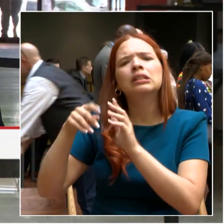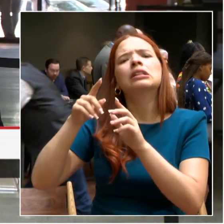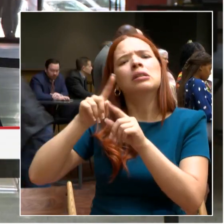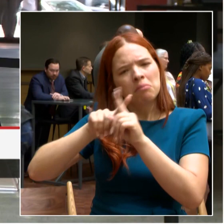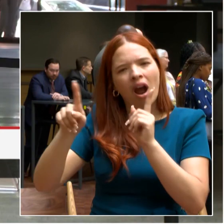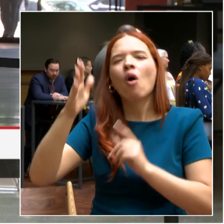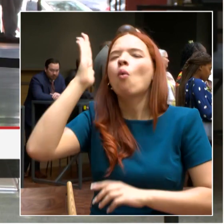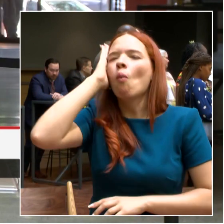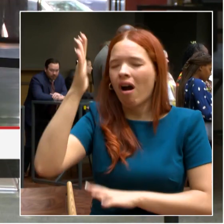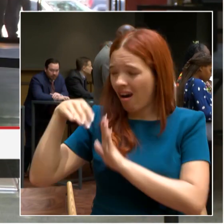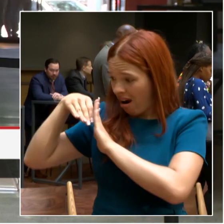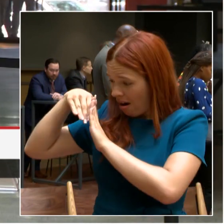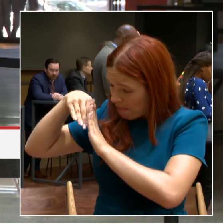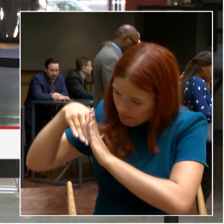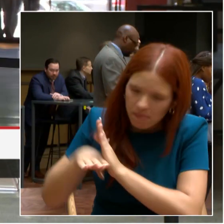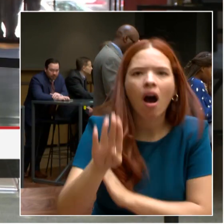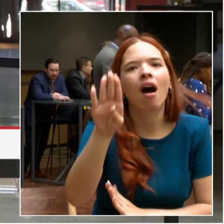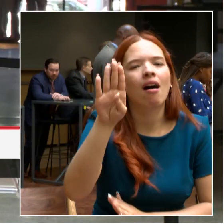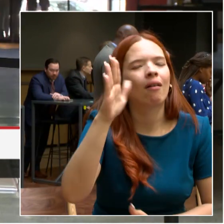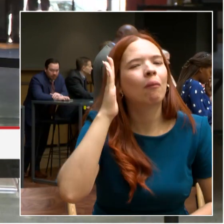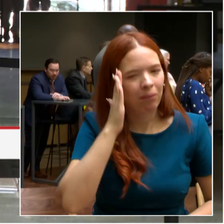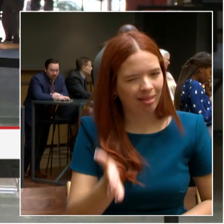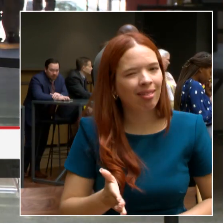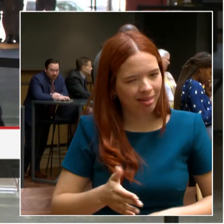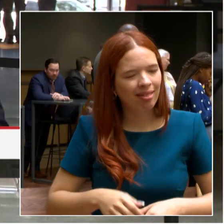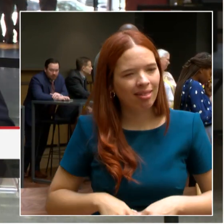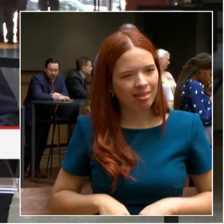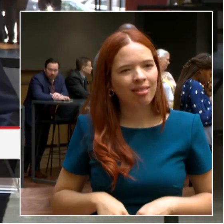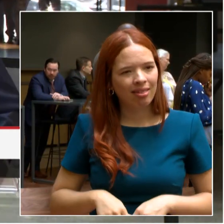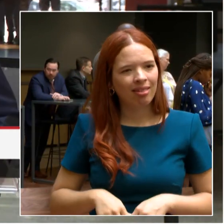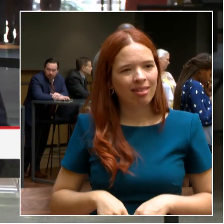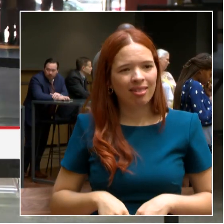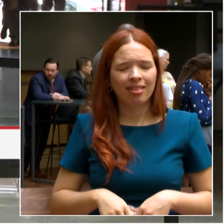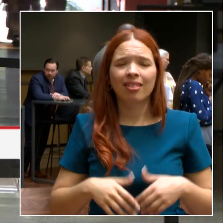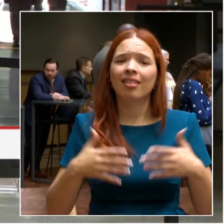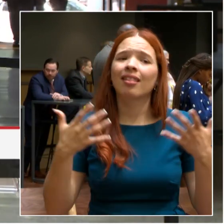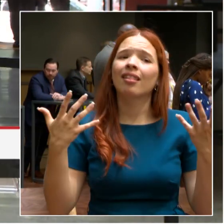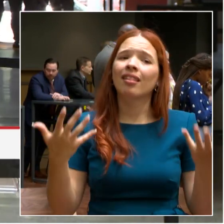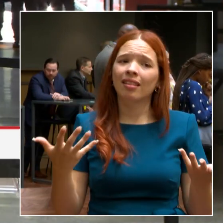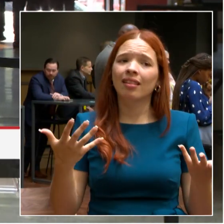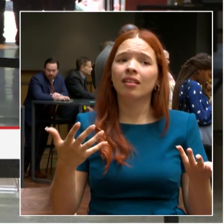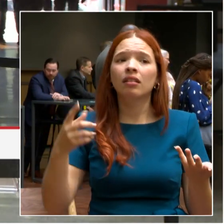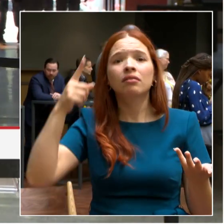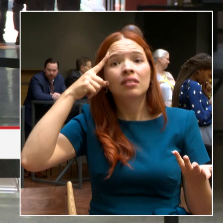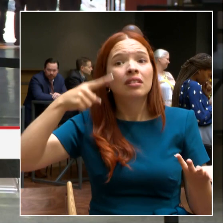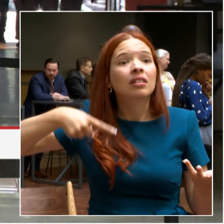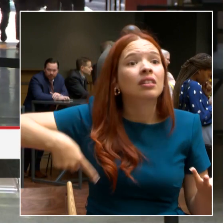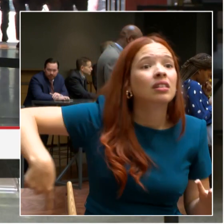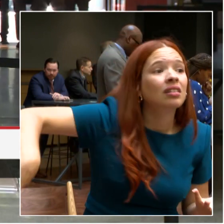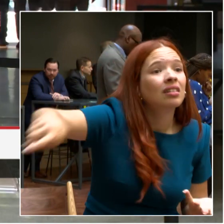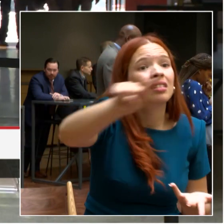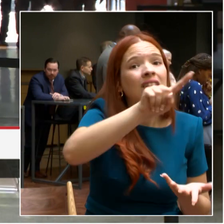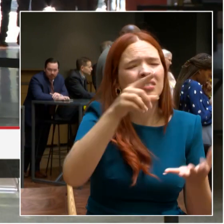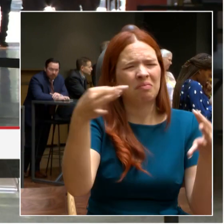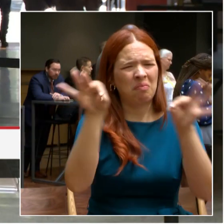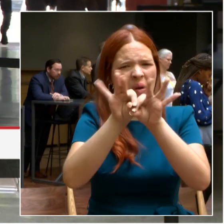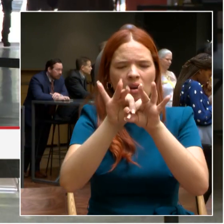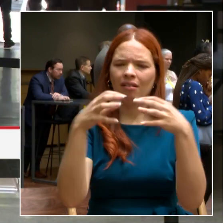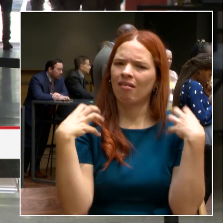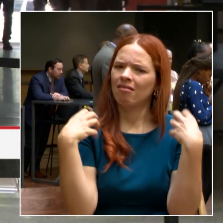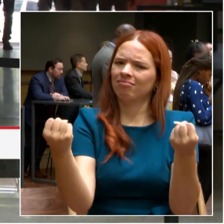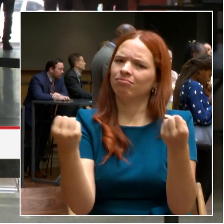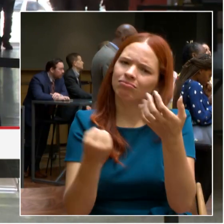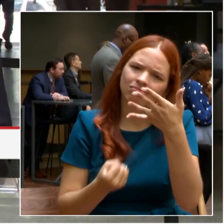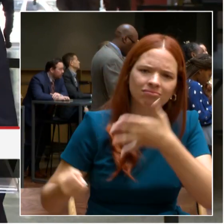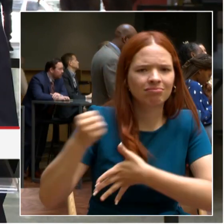employers. But first and foremost, it's critical for our health as an employer. And that's what we're stressing with our agencies, is getting that balance